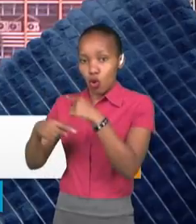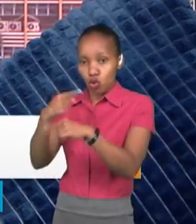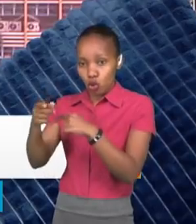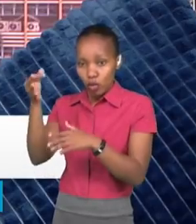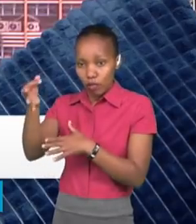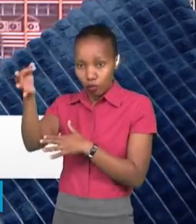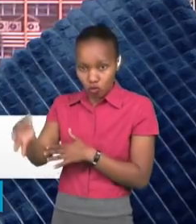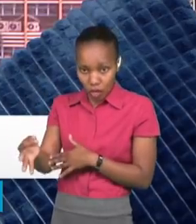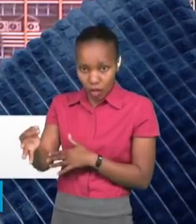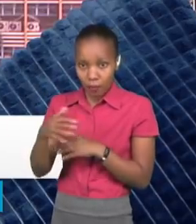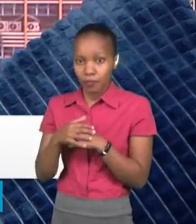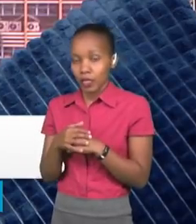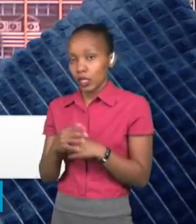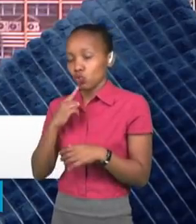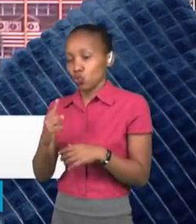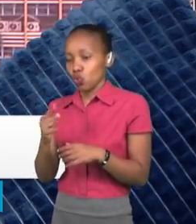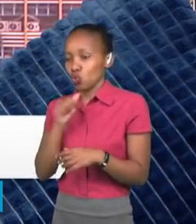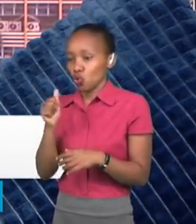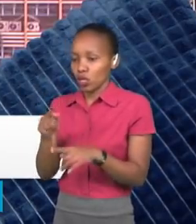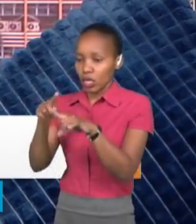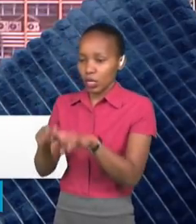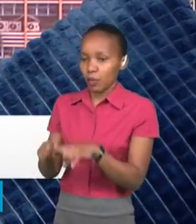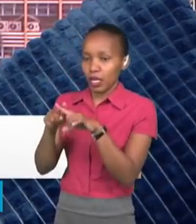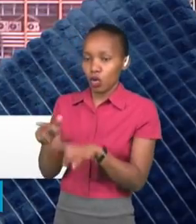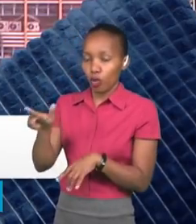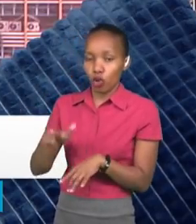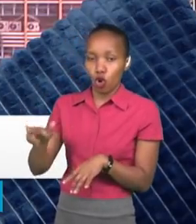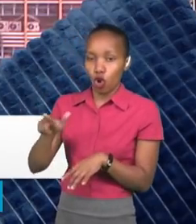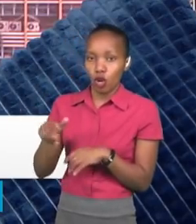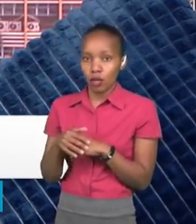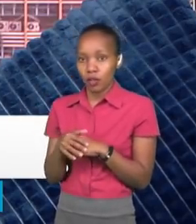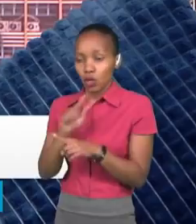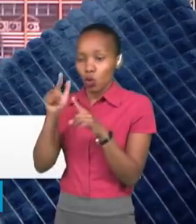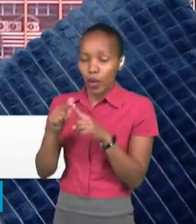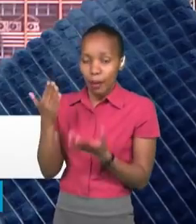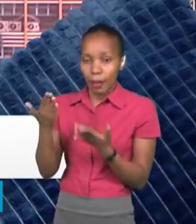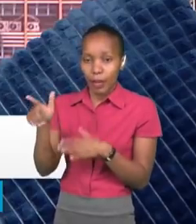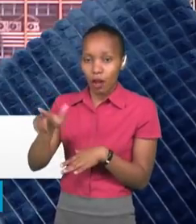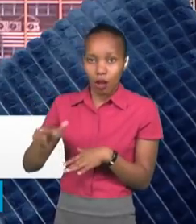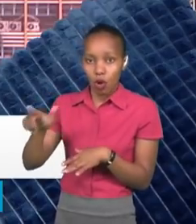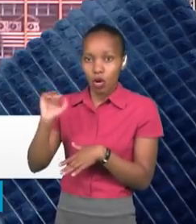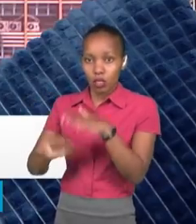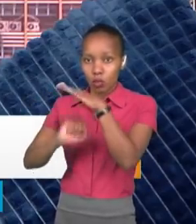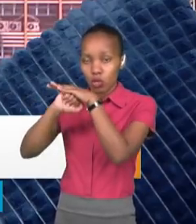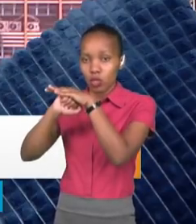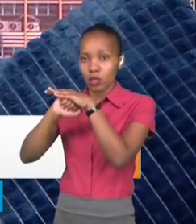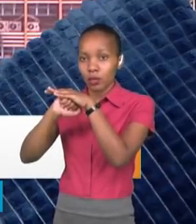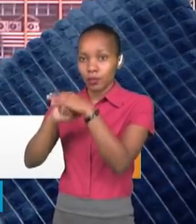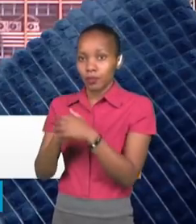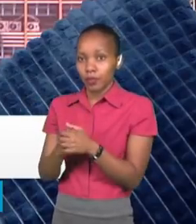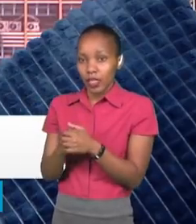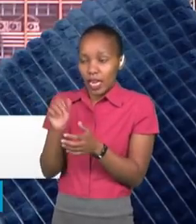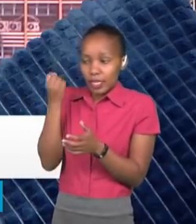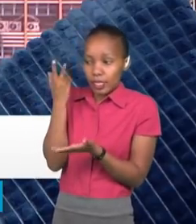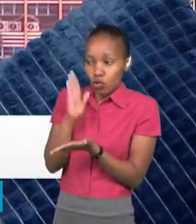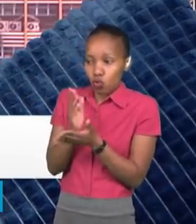that we actually not just relying on the locals. Maybe when the local sponsors actually realize